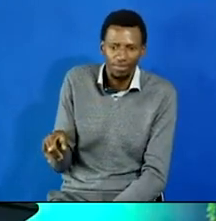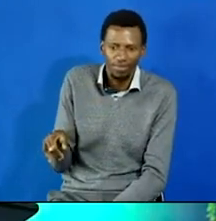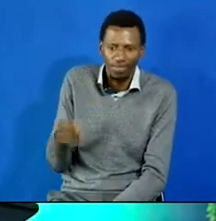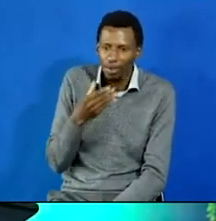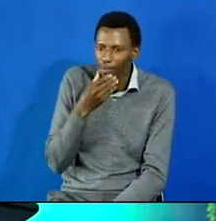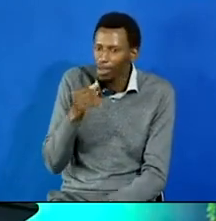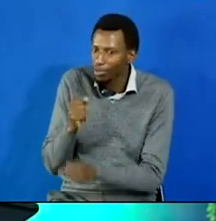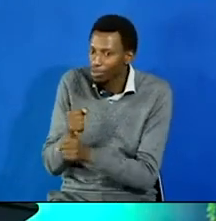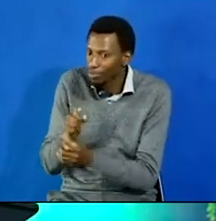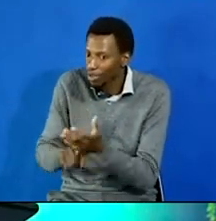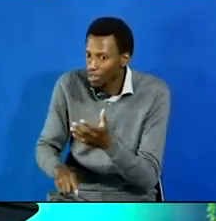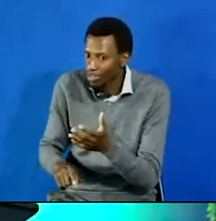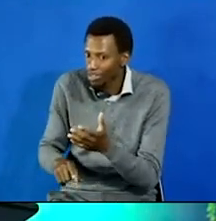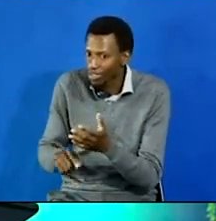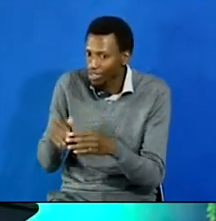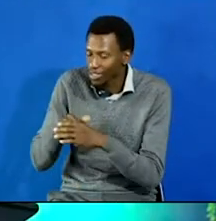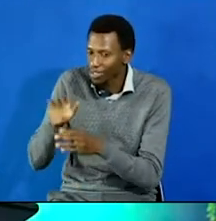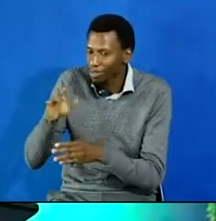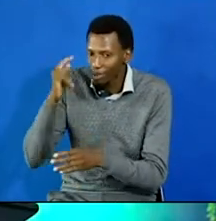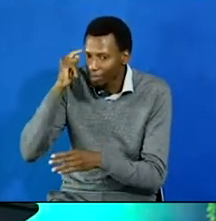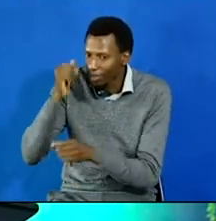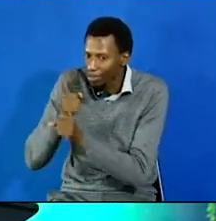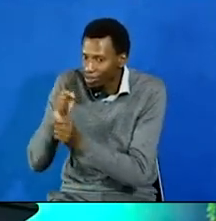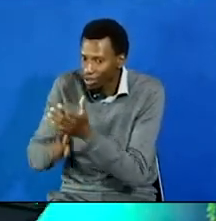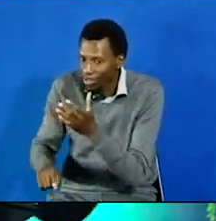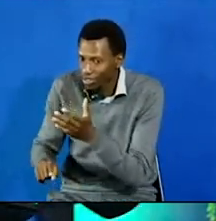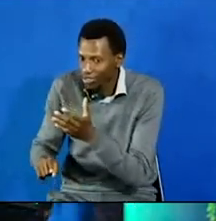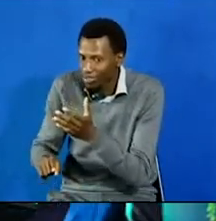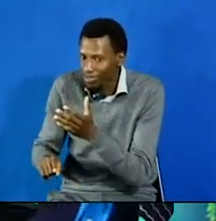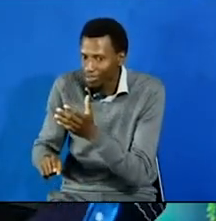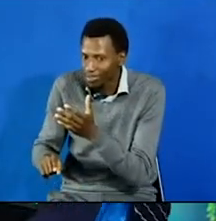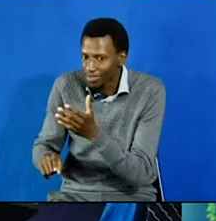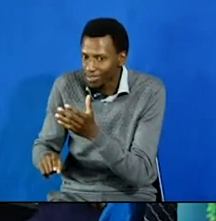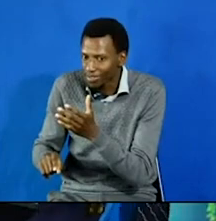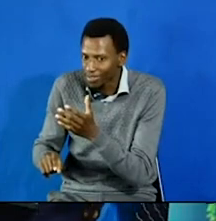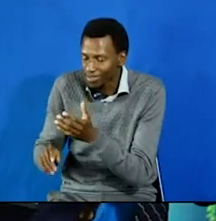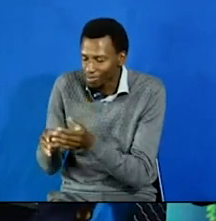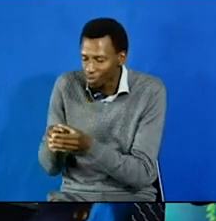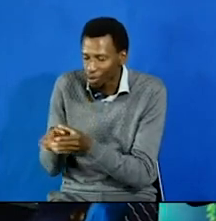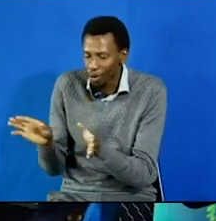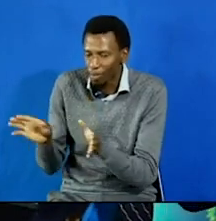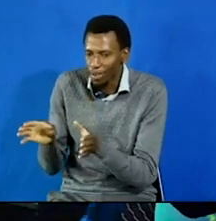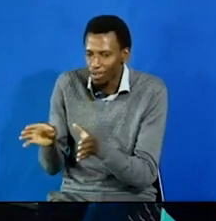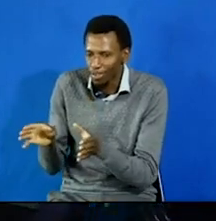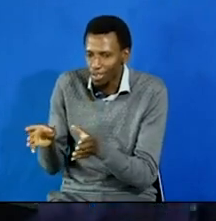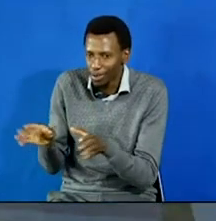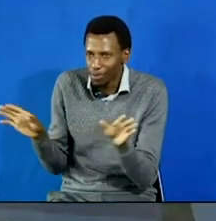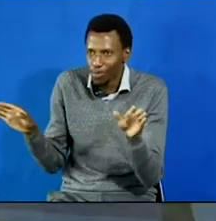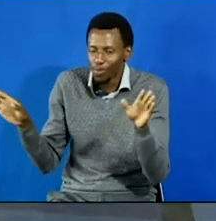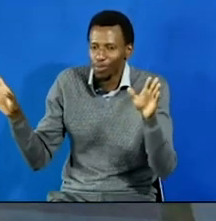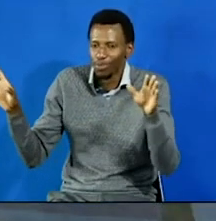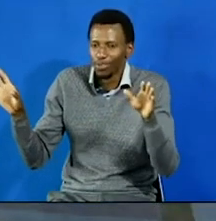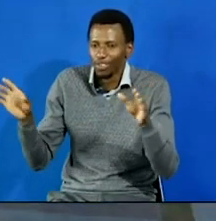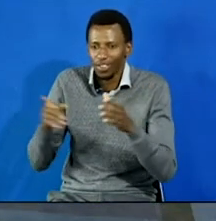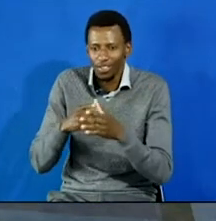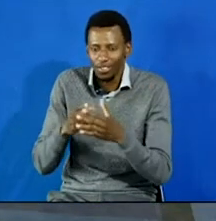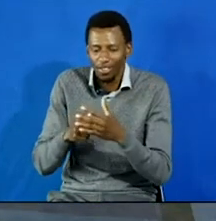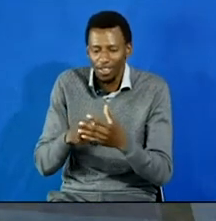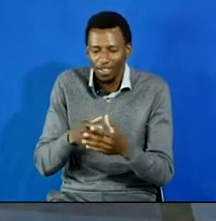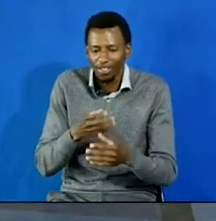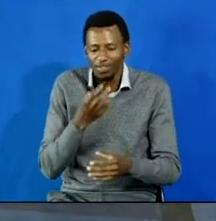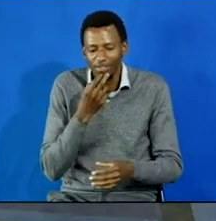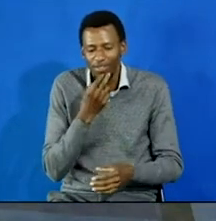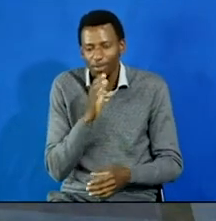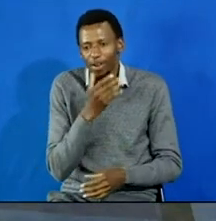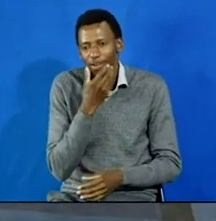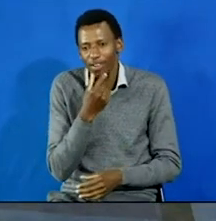the young man knew back in his mind that he shall just let it go and tell the dad, oh, you did not